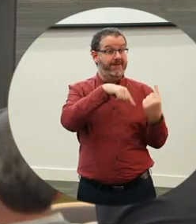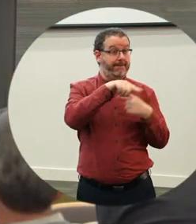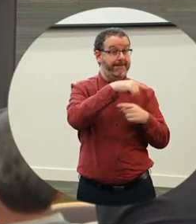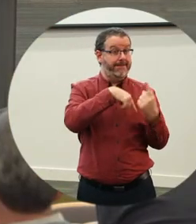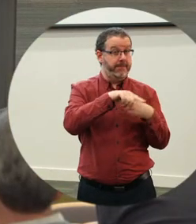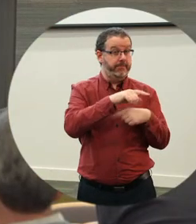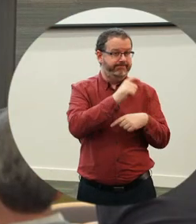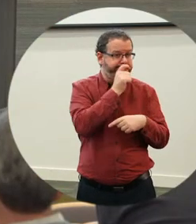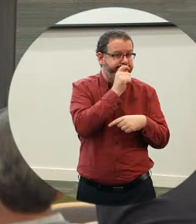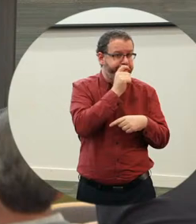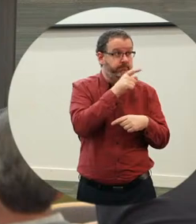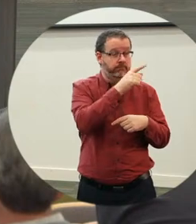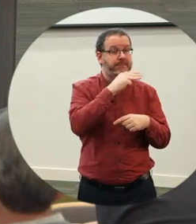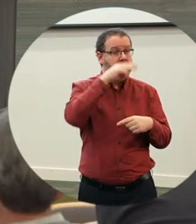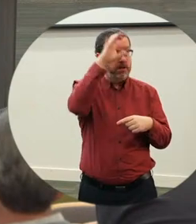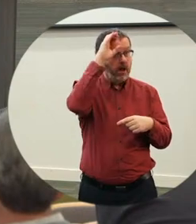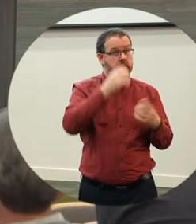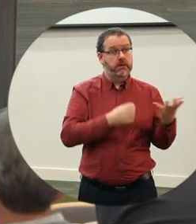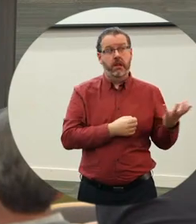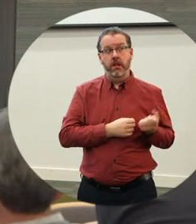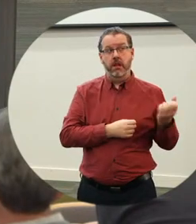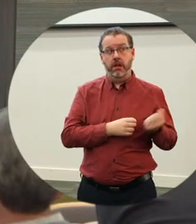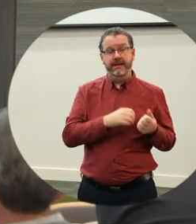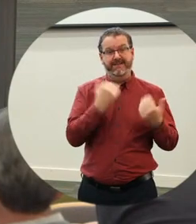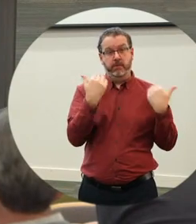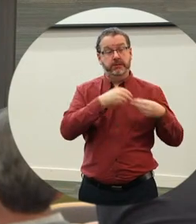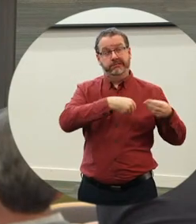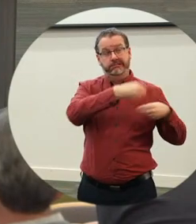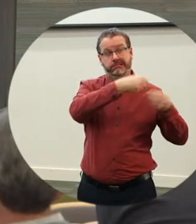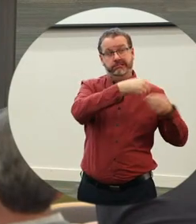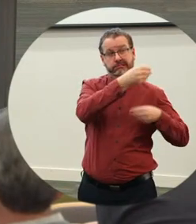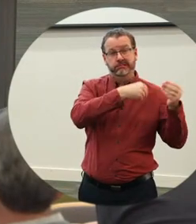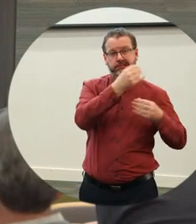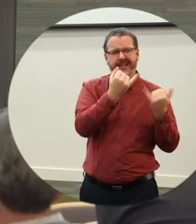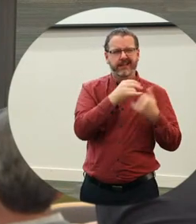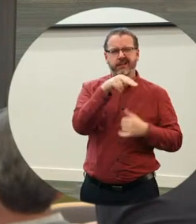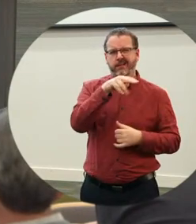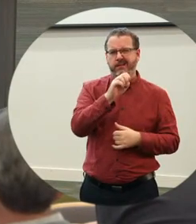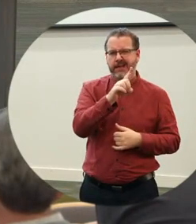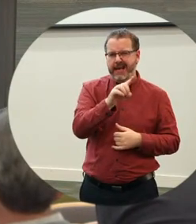Collins' payroll. People like David Nelligan and Ned Broy,